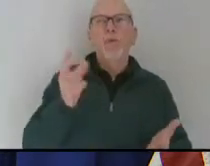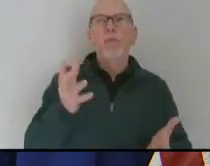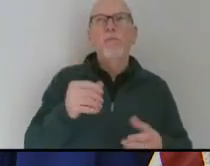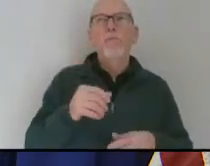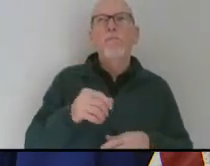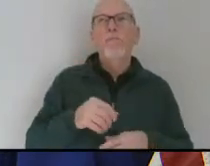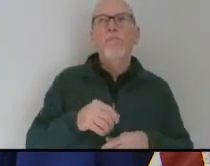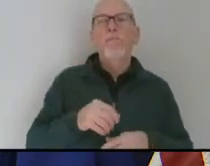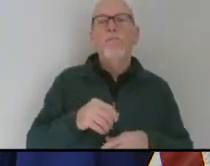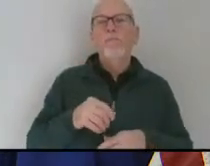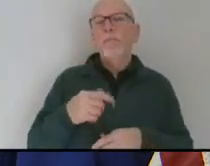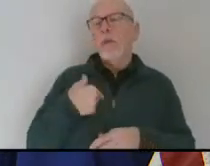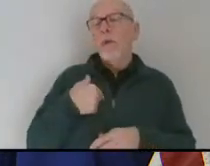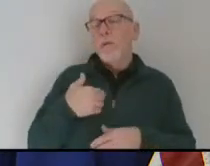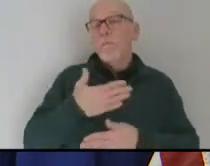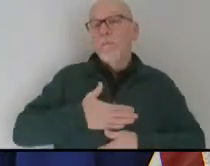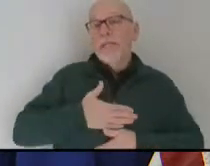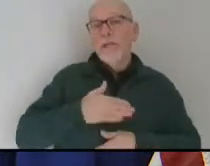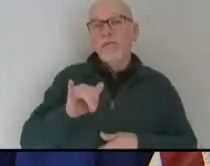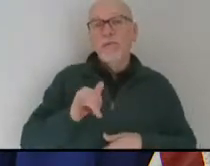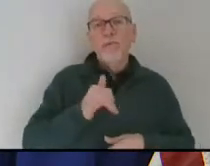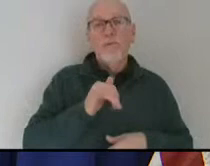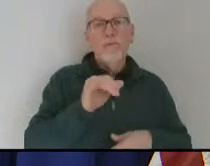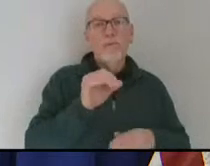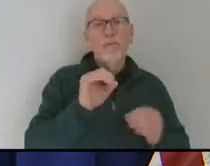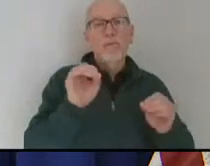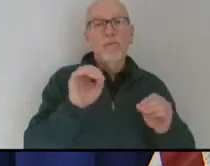also doubly pleased that we haven't lost any